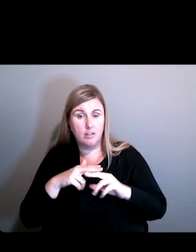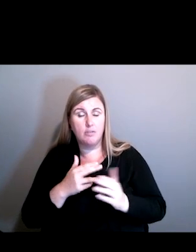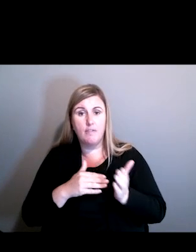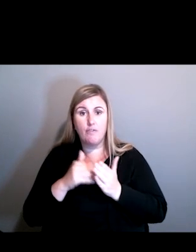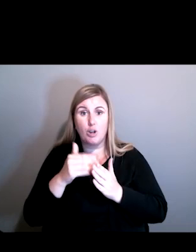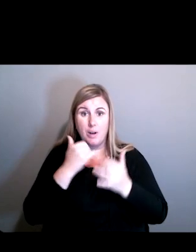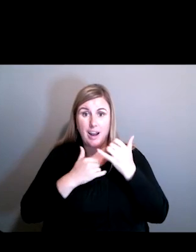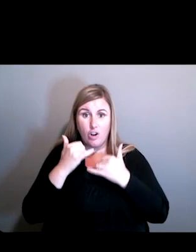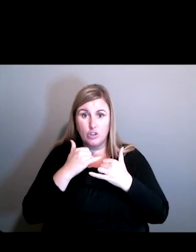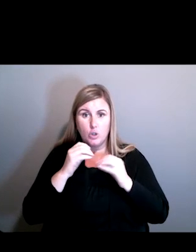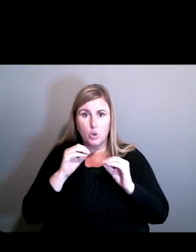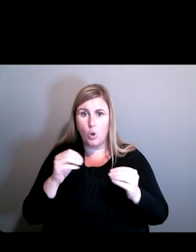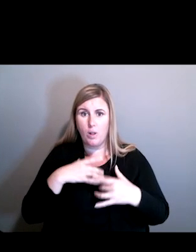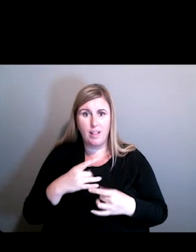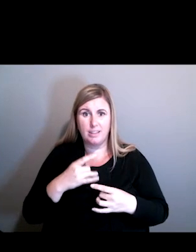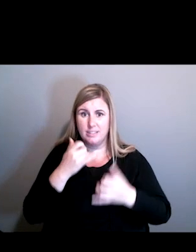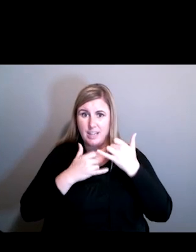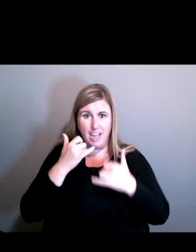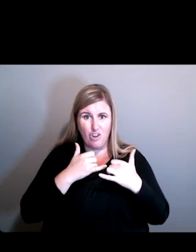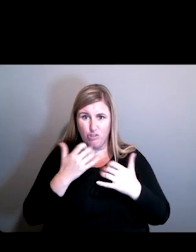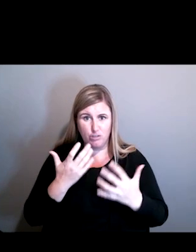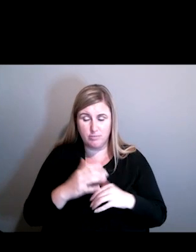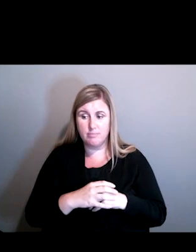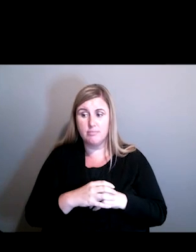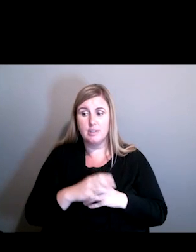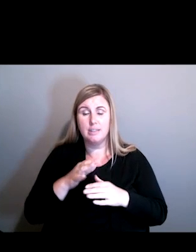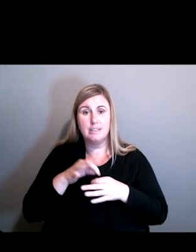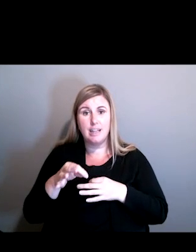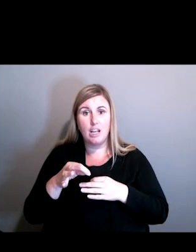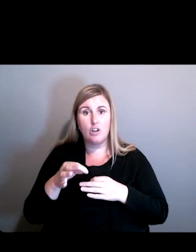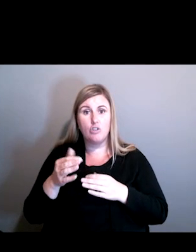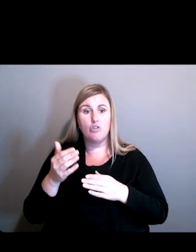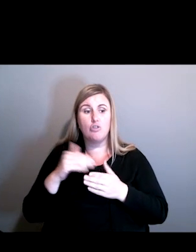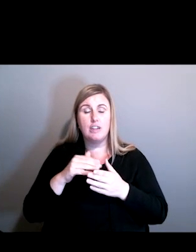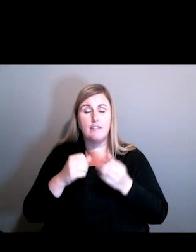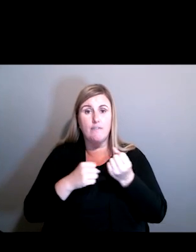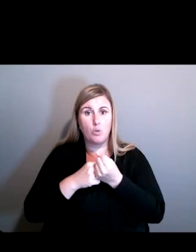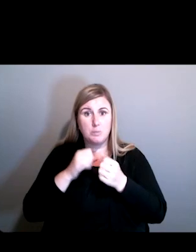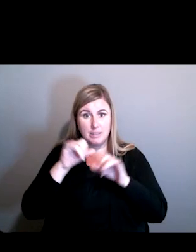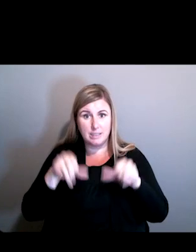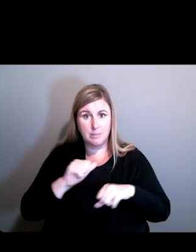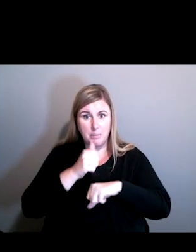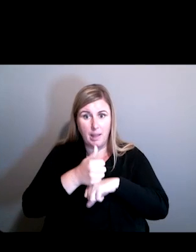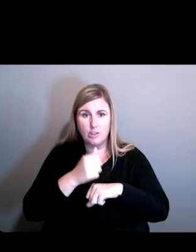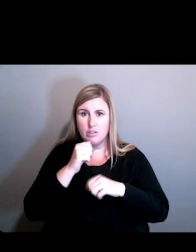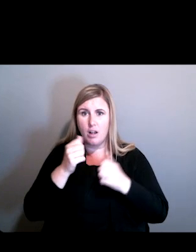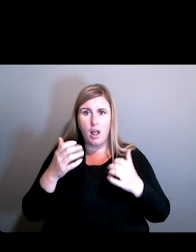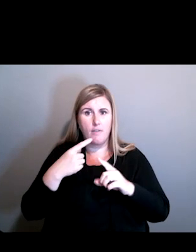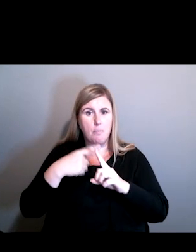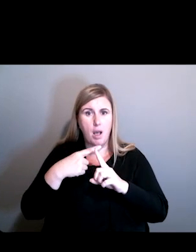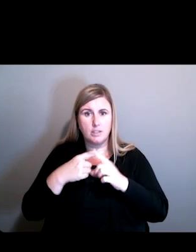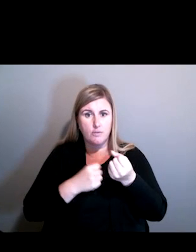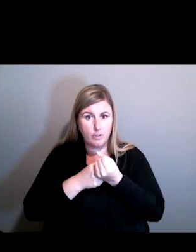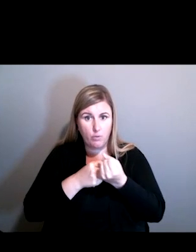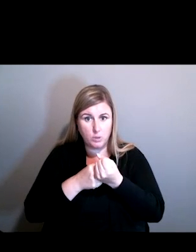There's frequent errors. No one really likes to make a lot of errors. There's delayed reinforcement systems in place. There's not a lot of